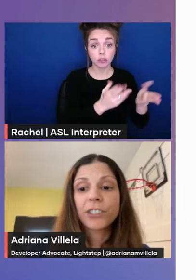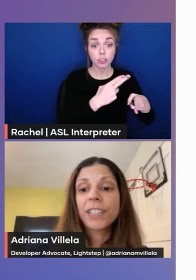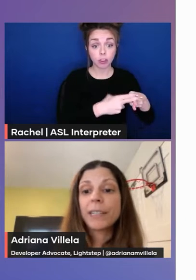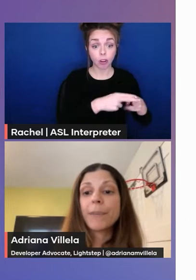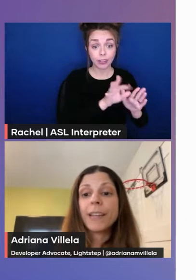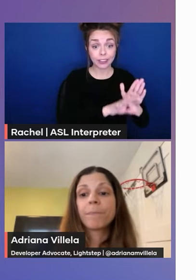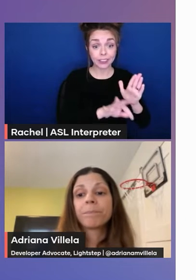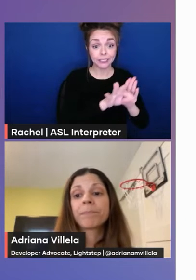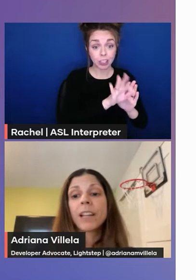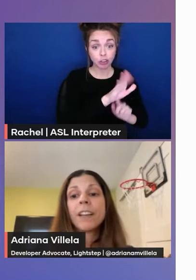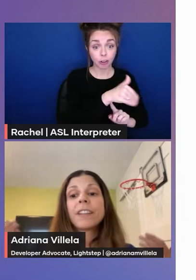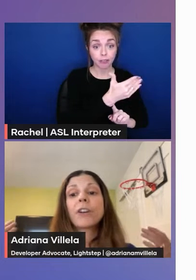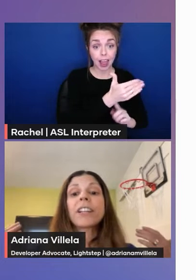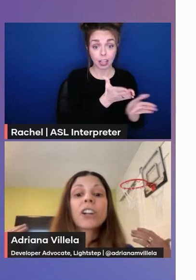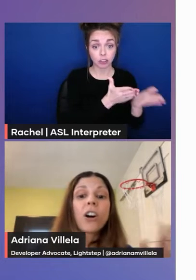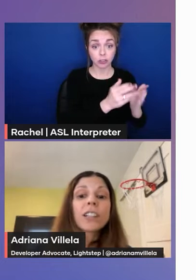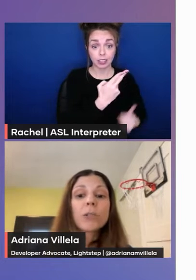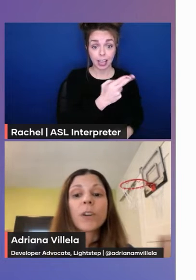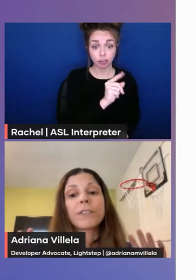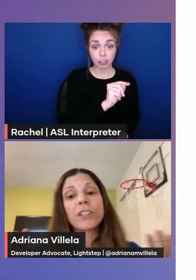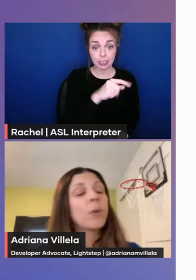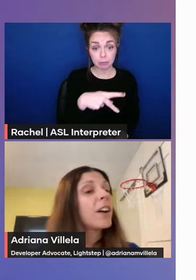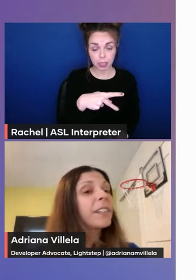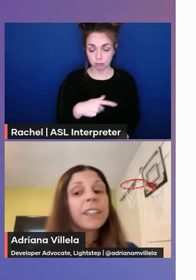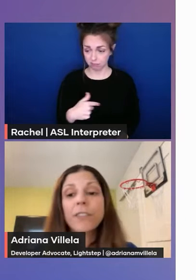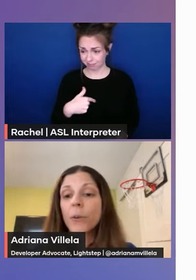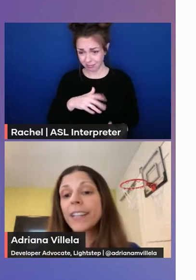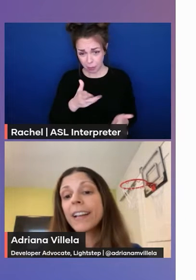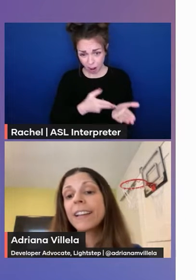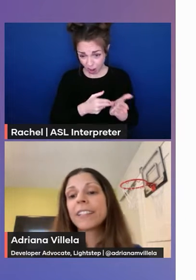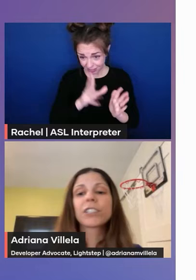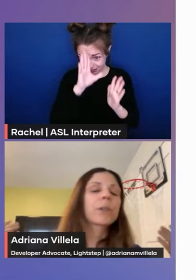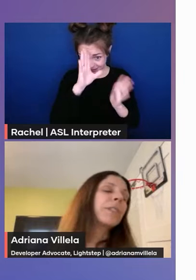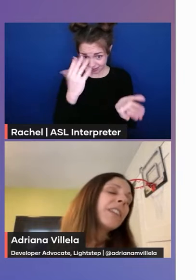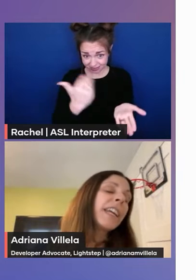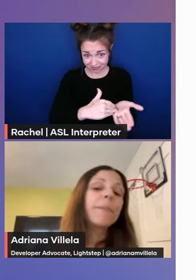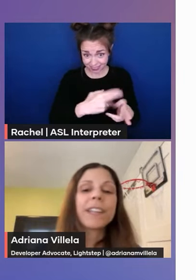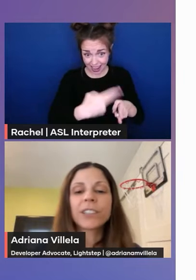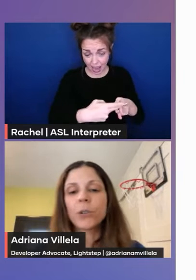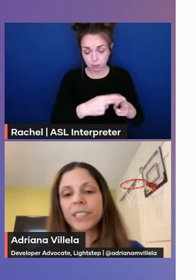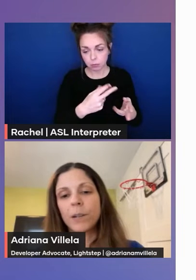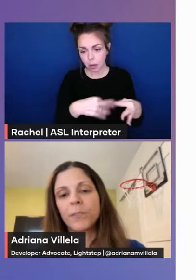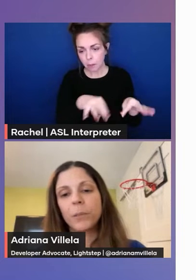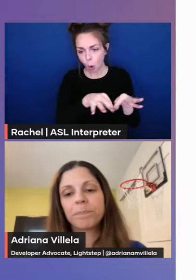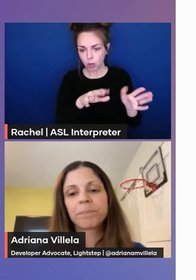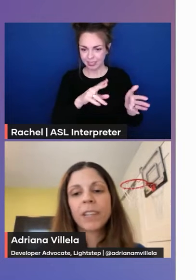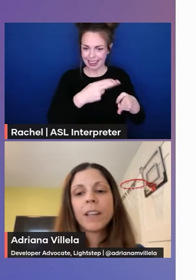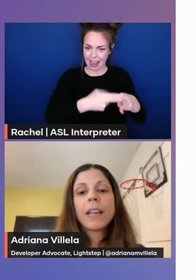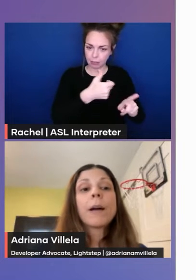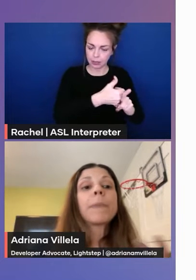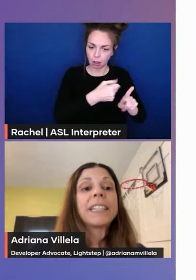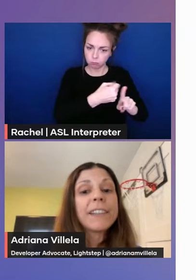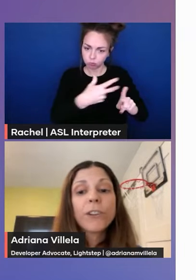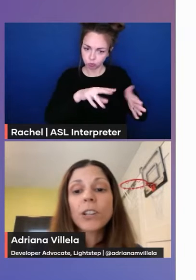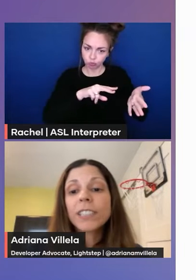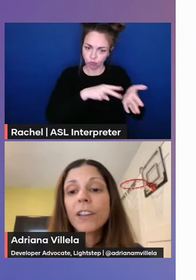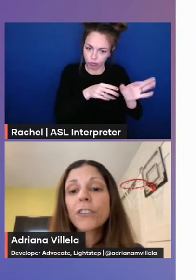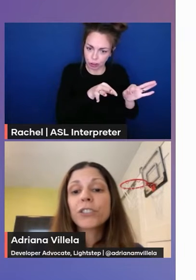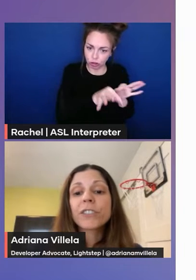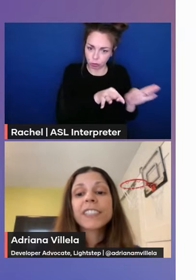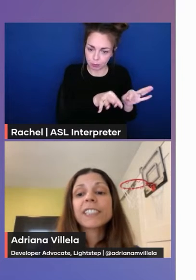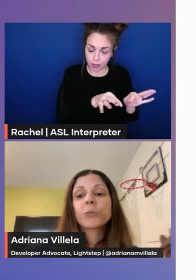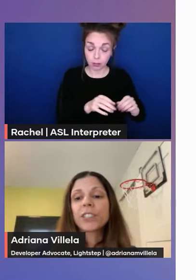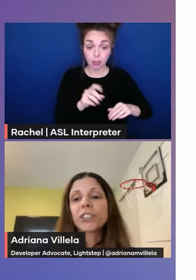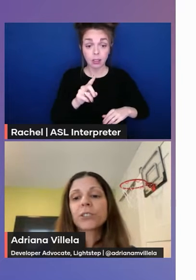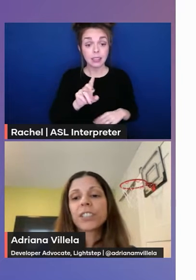service HTTP. Now you can call it whatever you want, though again, a descriptive name is always helpful. By default,